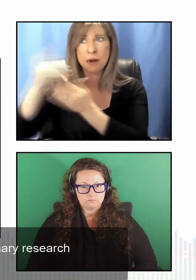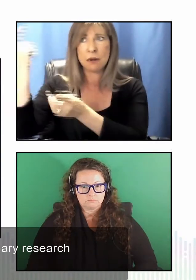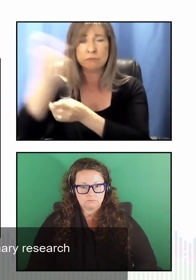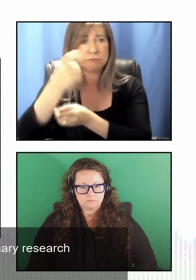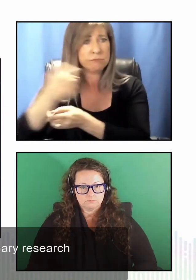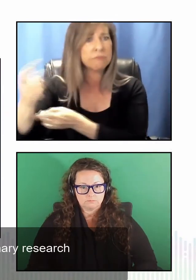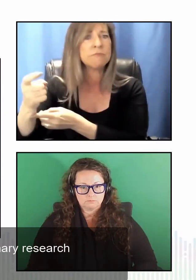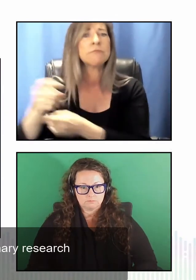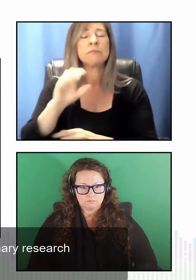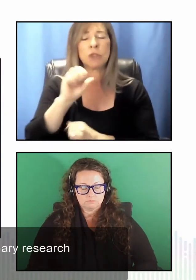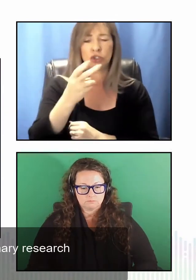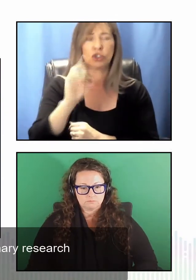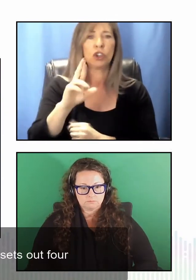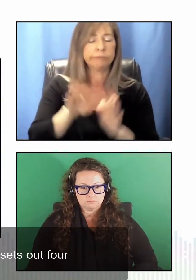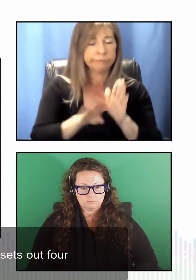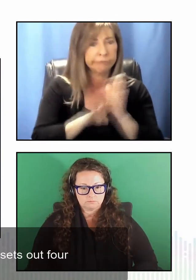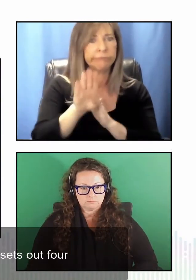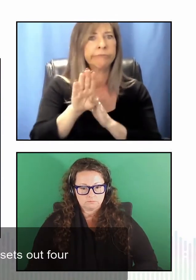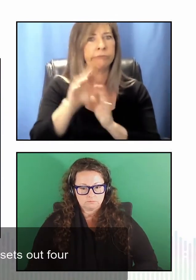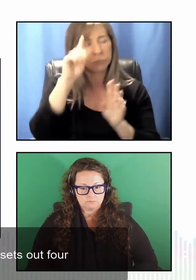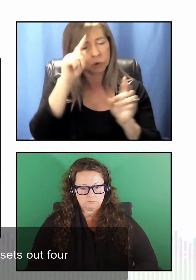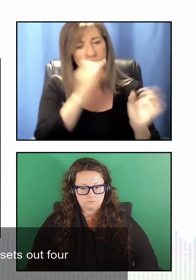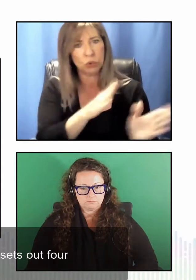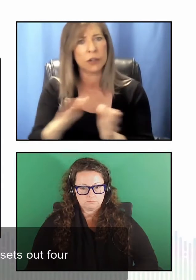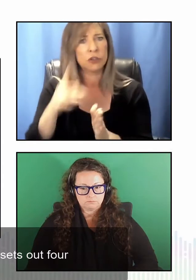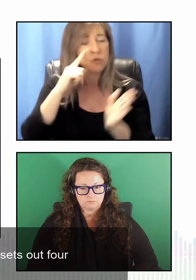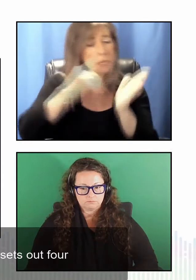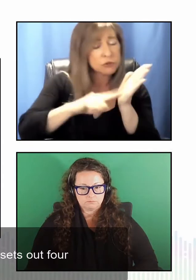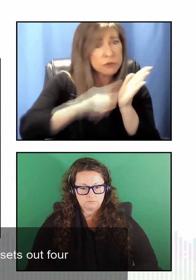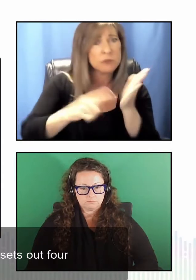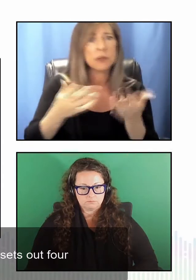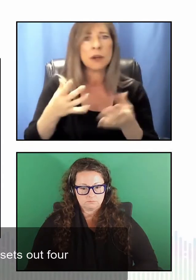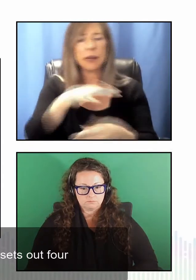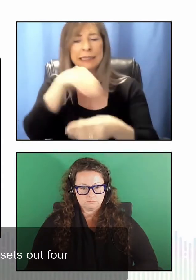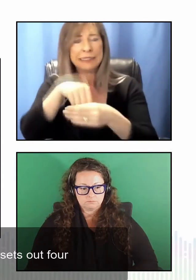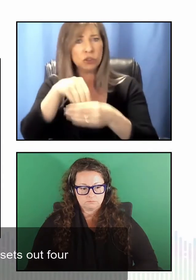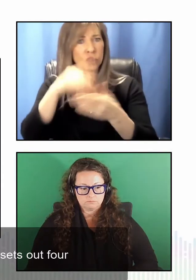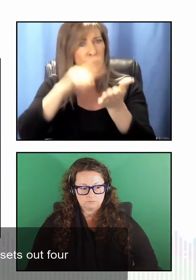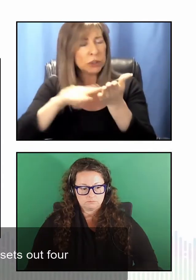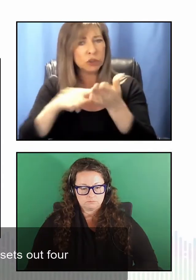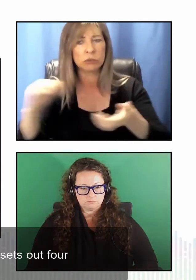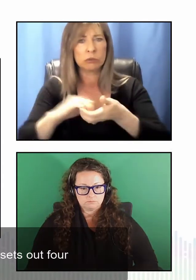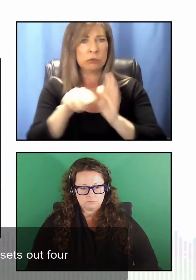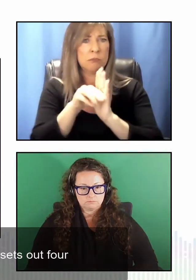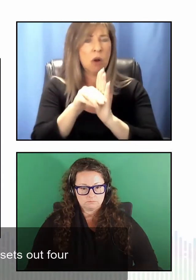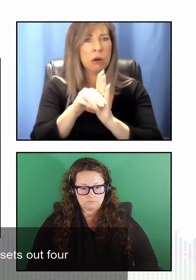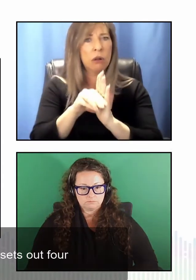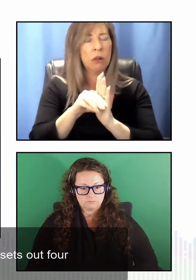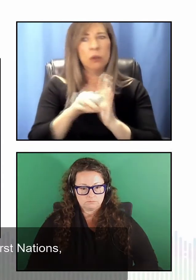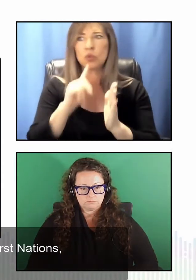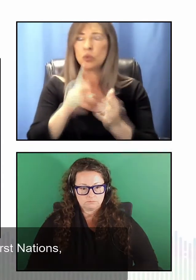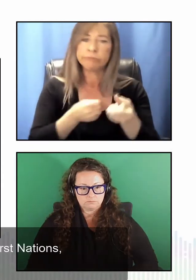interdisciplinary research and research training model that contributes to reconciliation. The strategy sets out